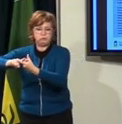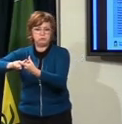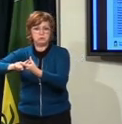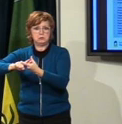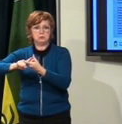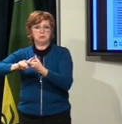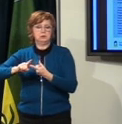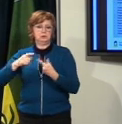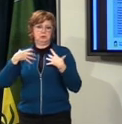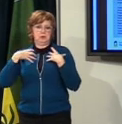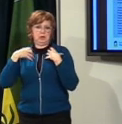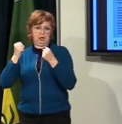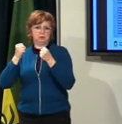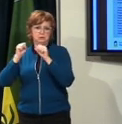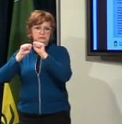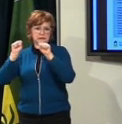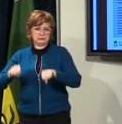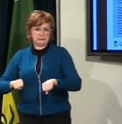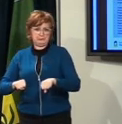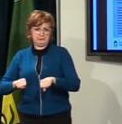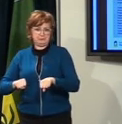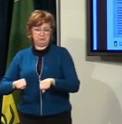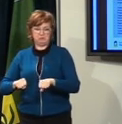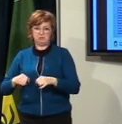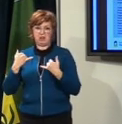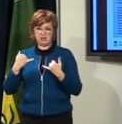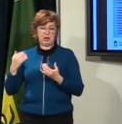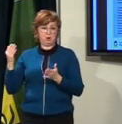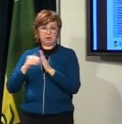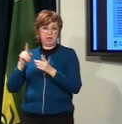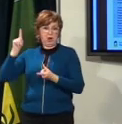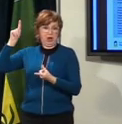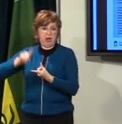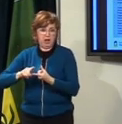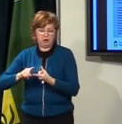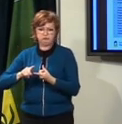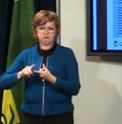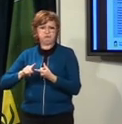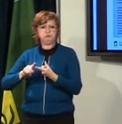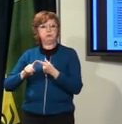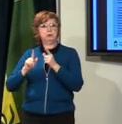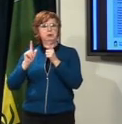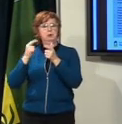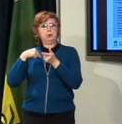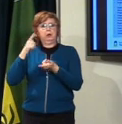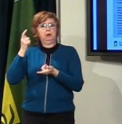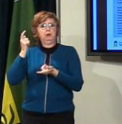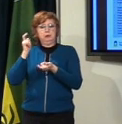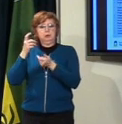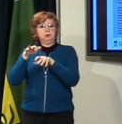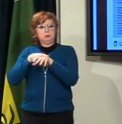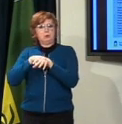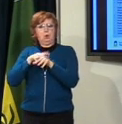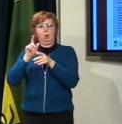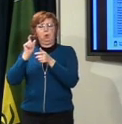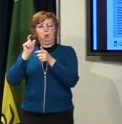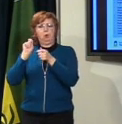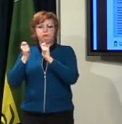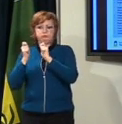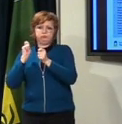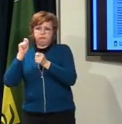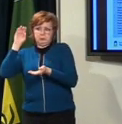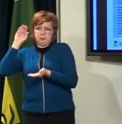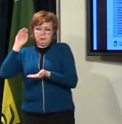is rather a much more finely tuned adjustment in multiple areas that will allow us to achieve the capacity and resources that we